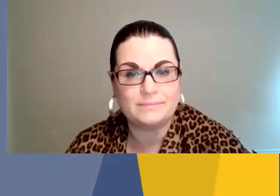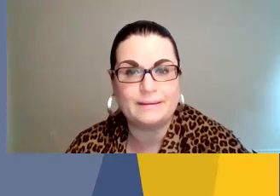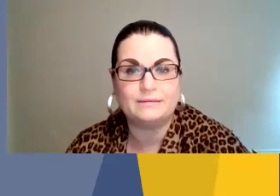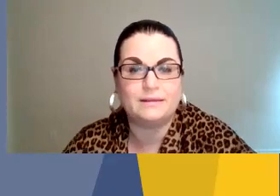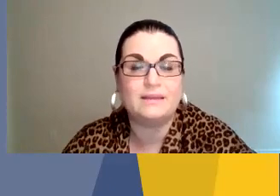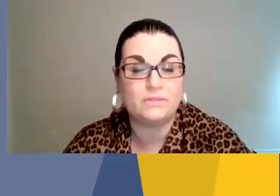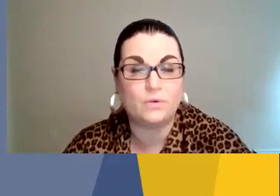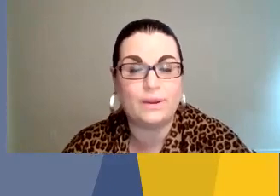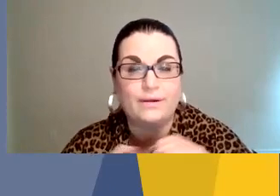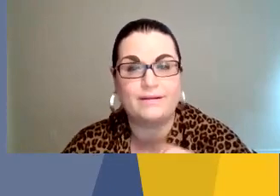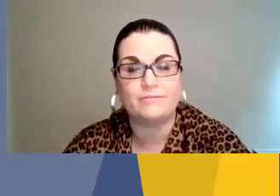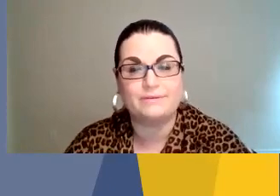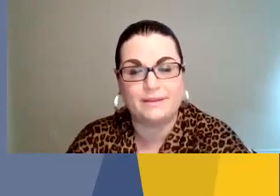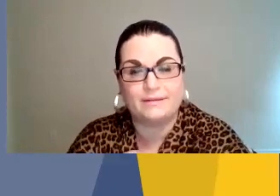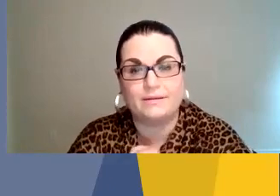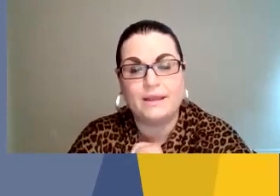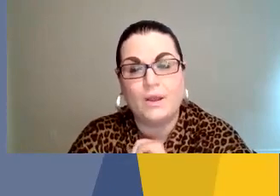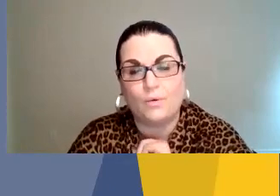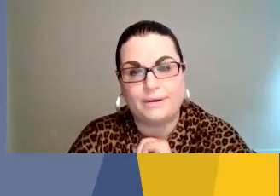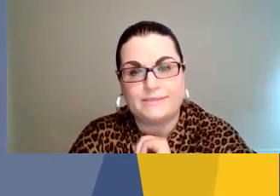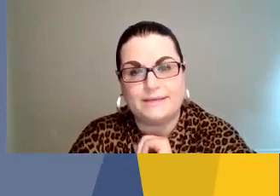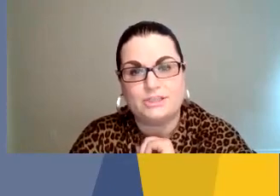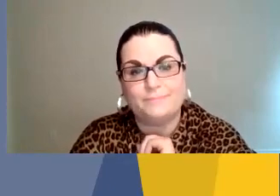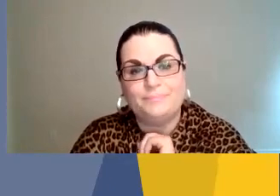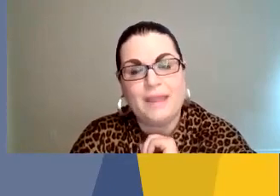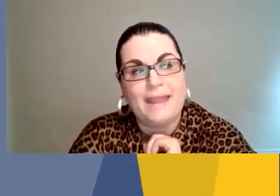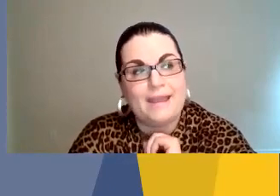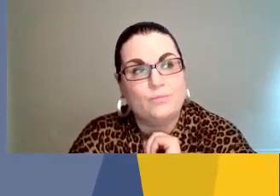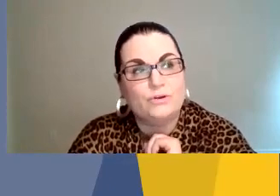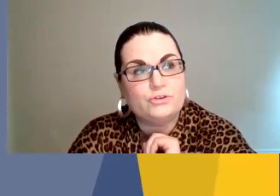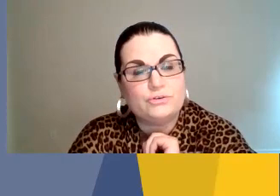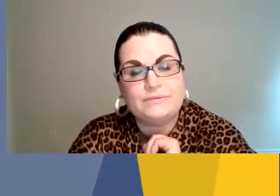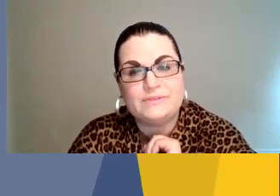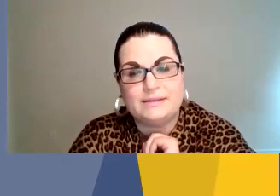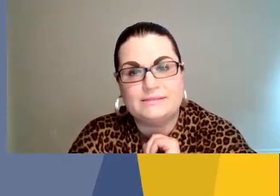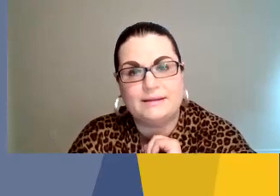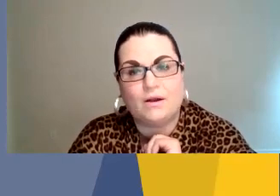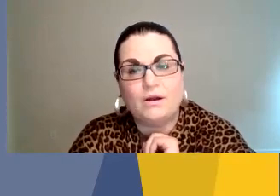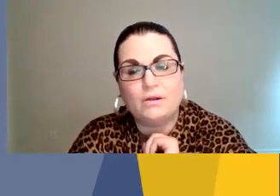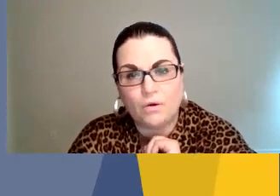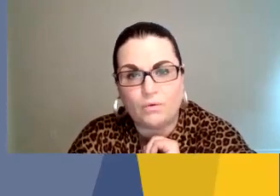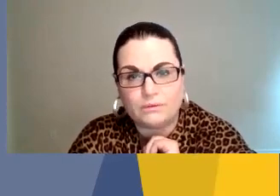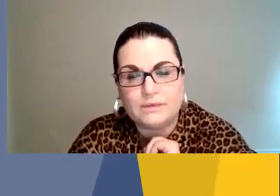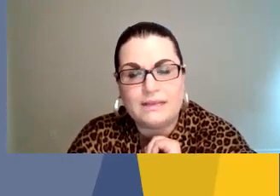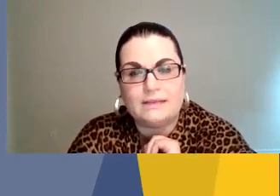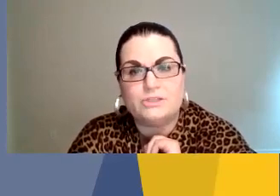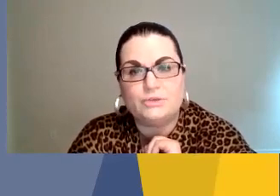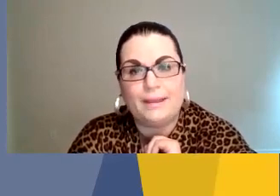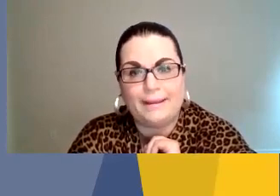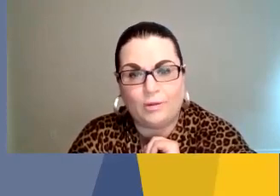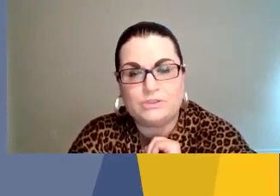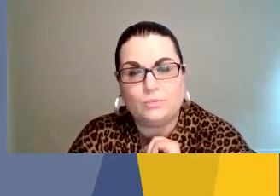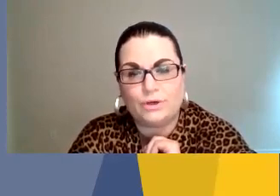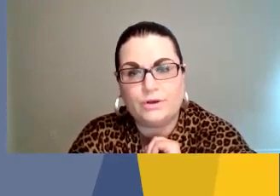operate independently, even though we are a Government of Canada organization. And we're neutral in the sense that our goal is